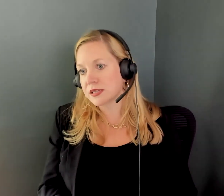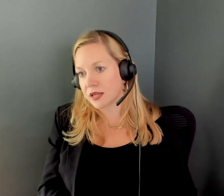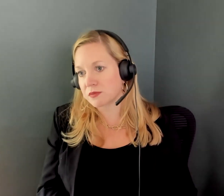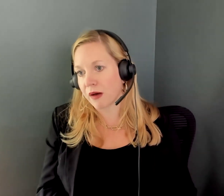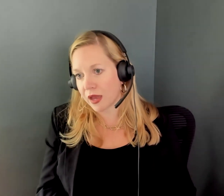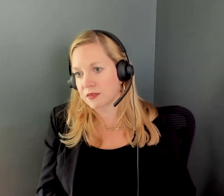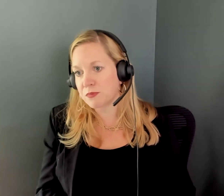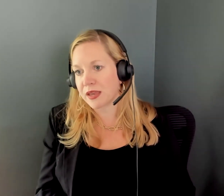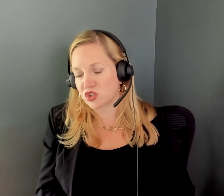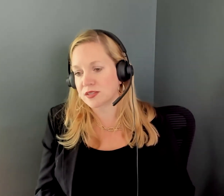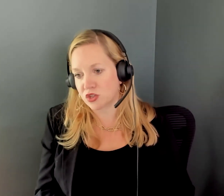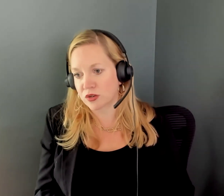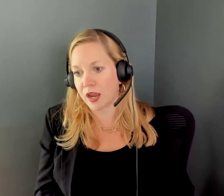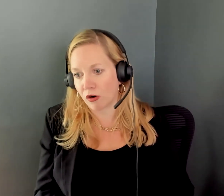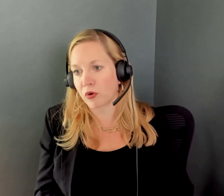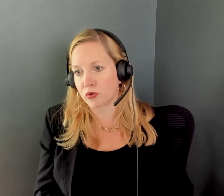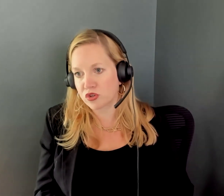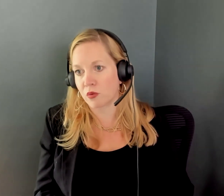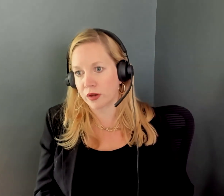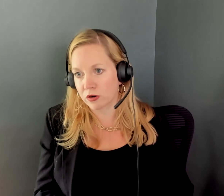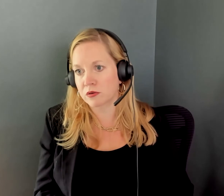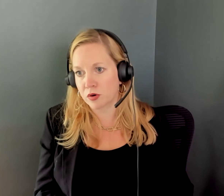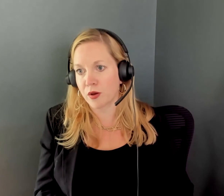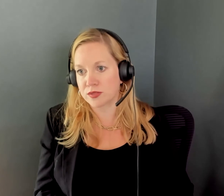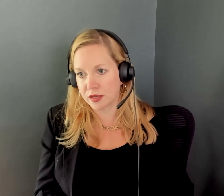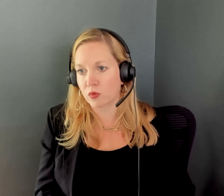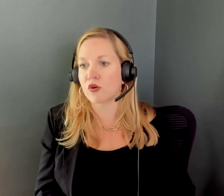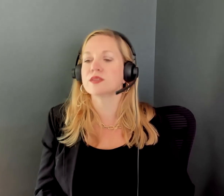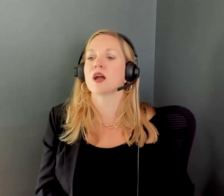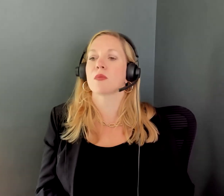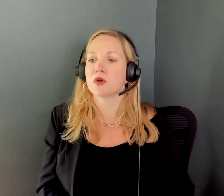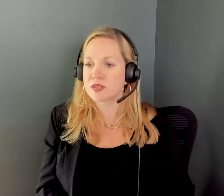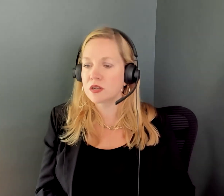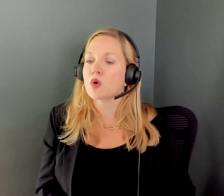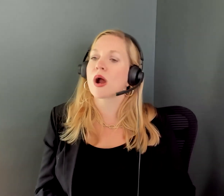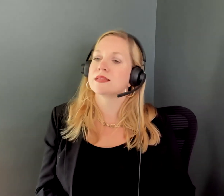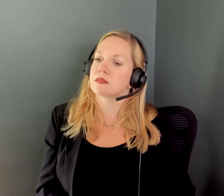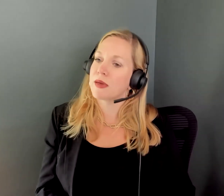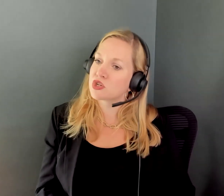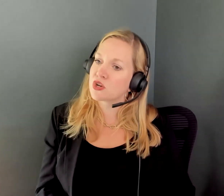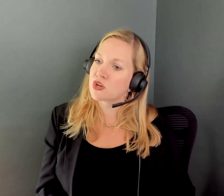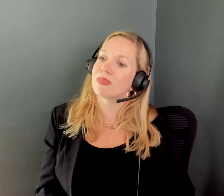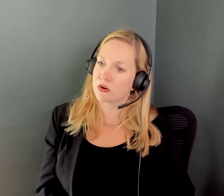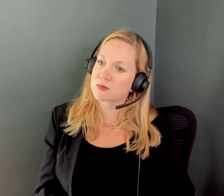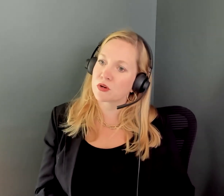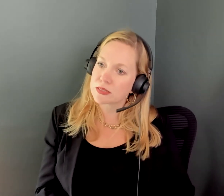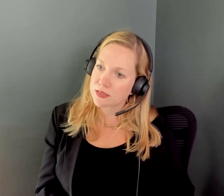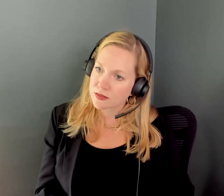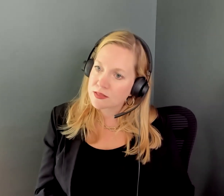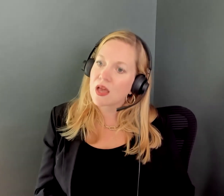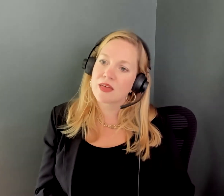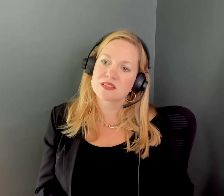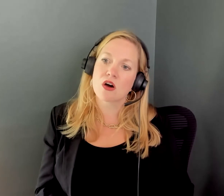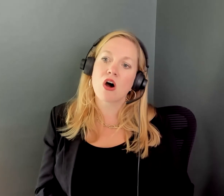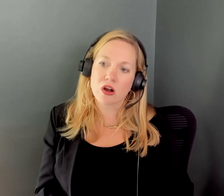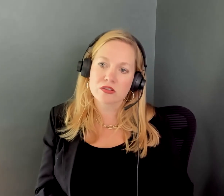we intend by this patient-centered care approach that we are proposing. We're focusing on the person. We're asking the patient what their experience